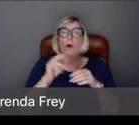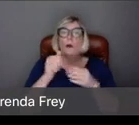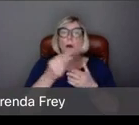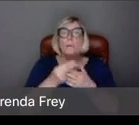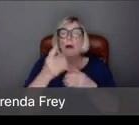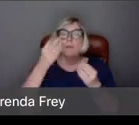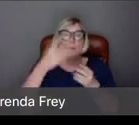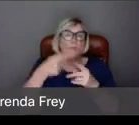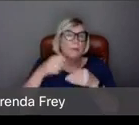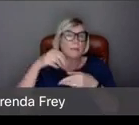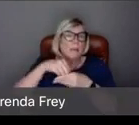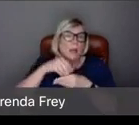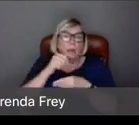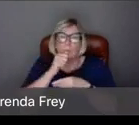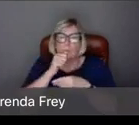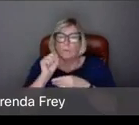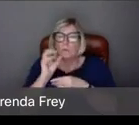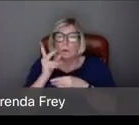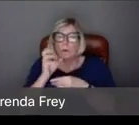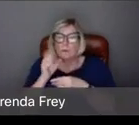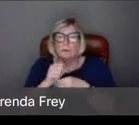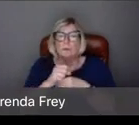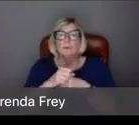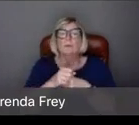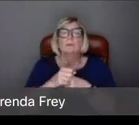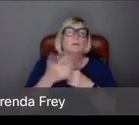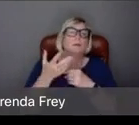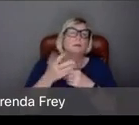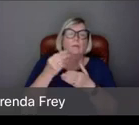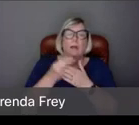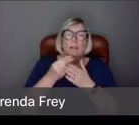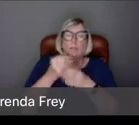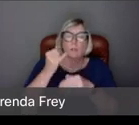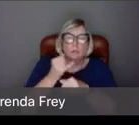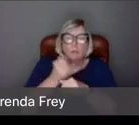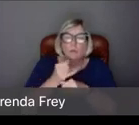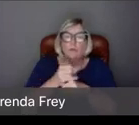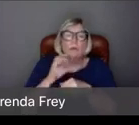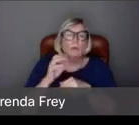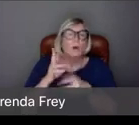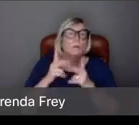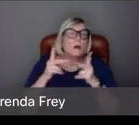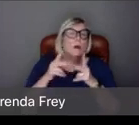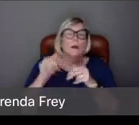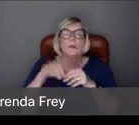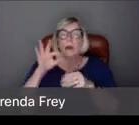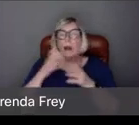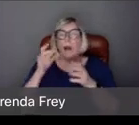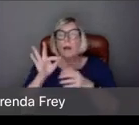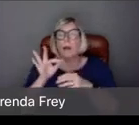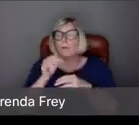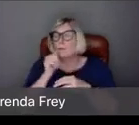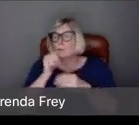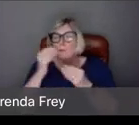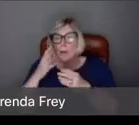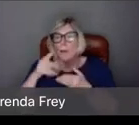from inside sources. They can approach employees of financial institutions or other places where they may find a lot of personal information and pay someone to